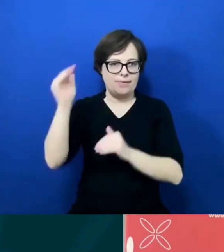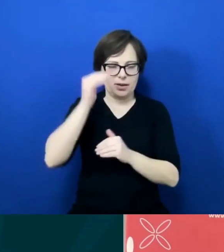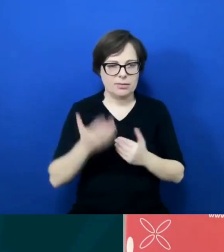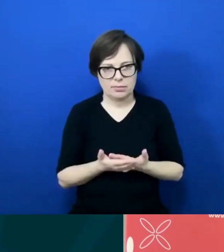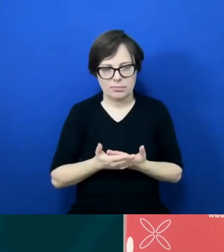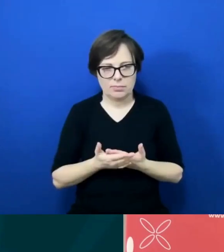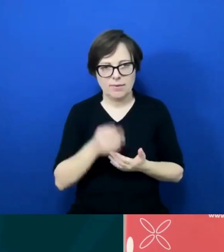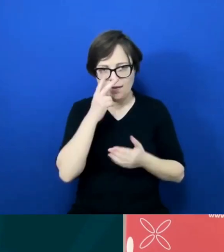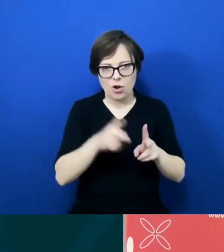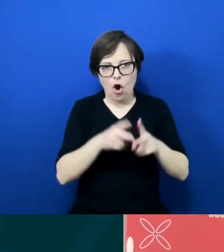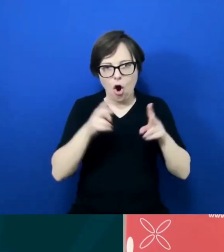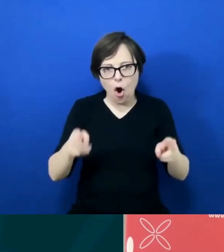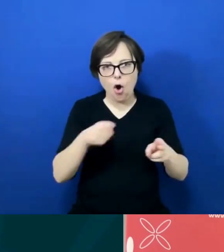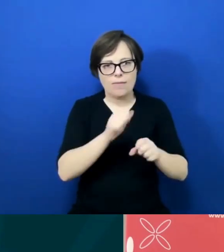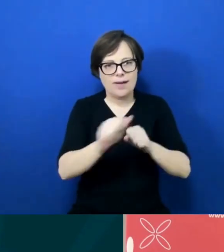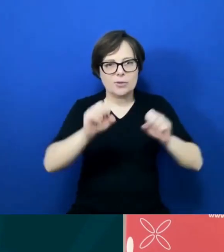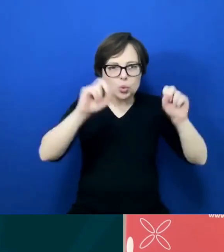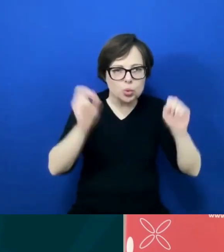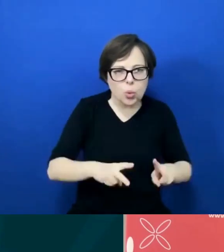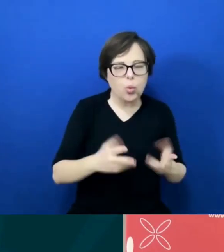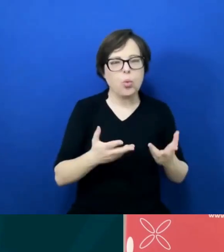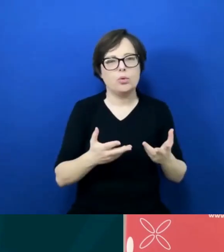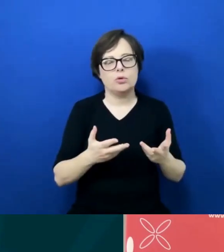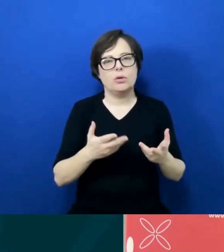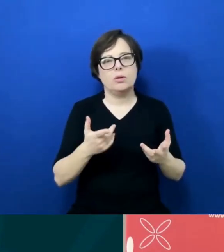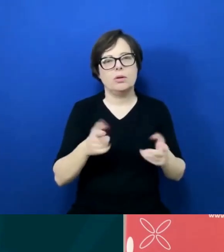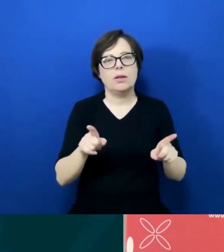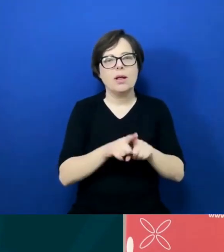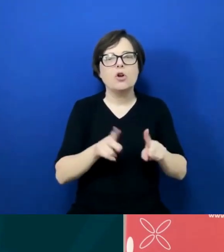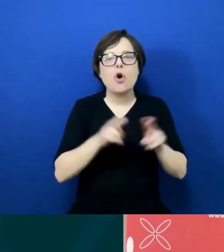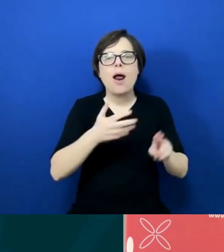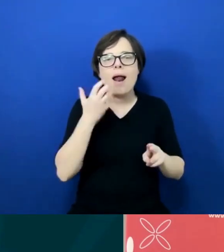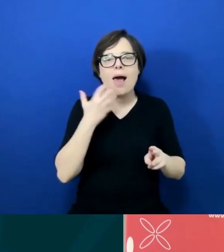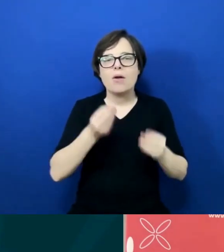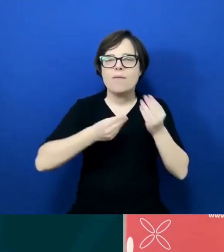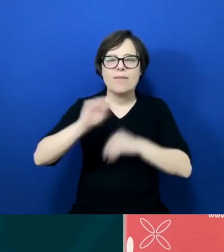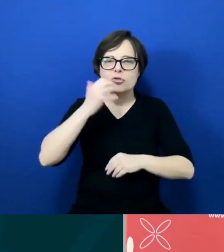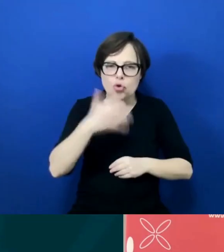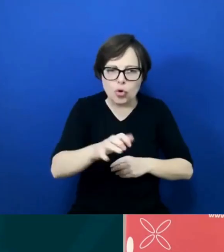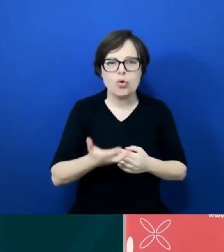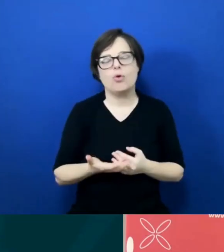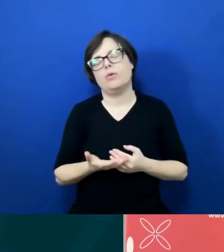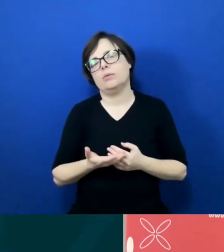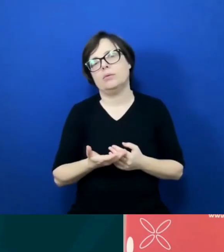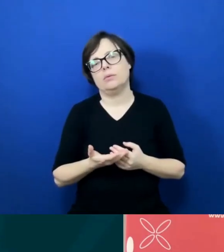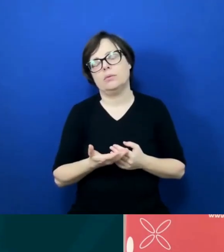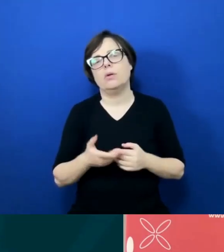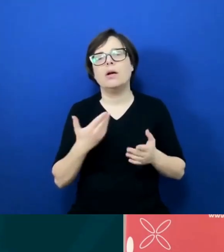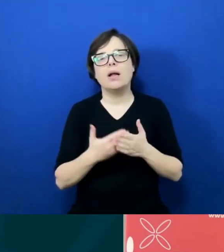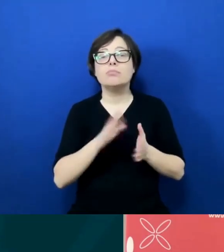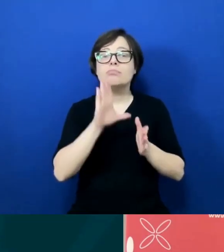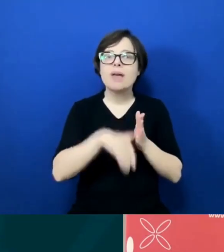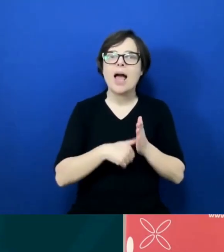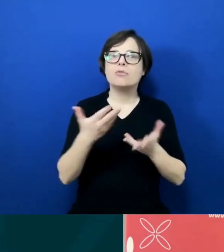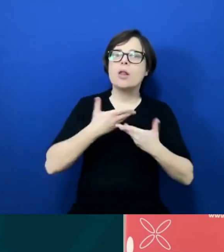the increase of the temperature. There is drought. The summer are getting hotter